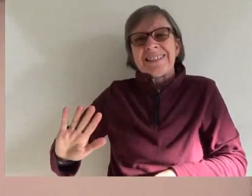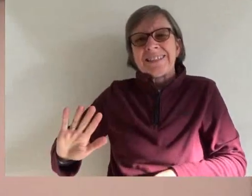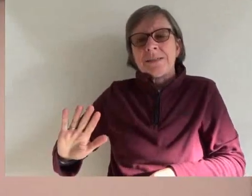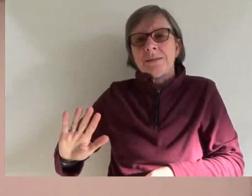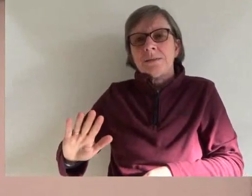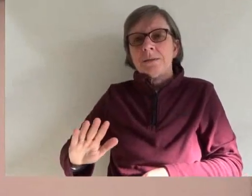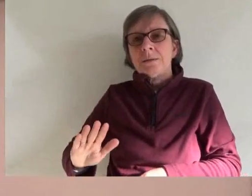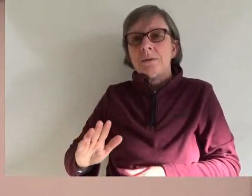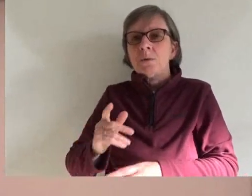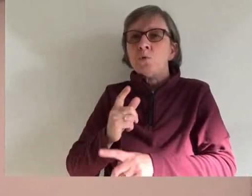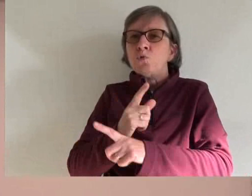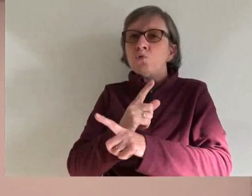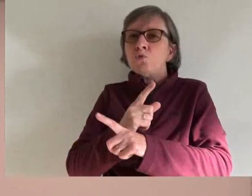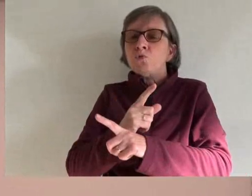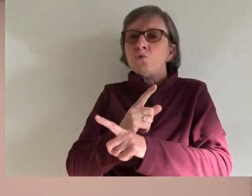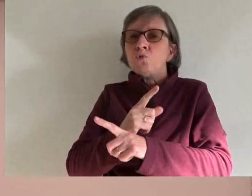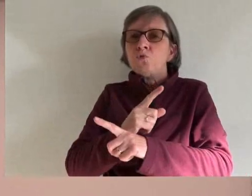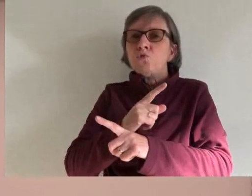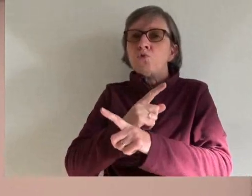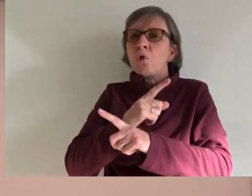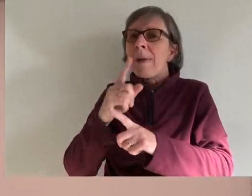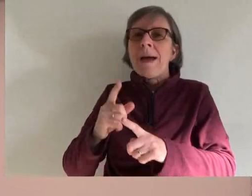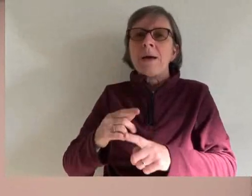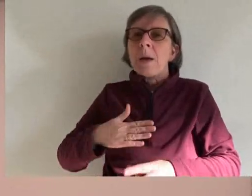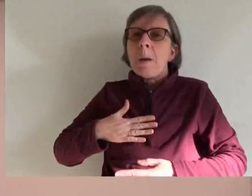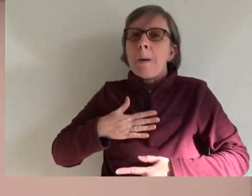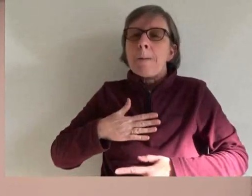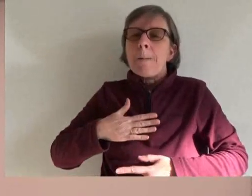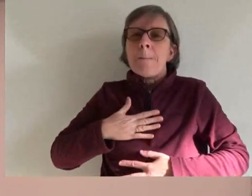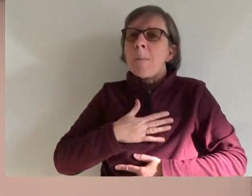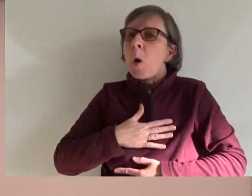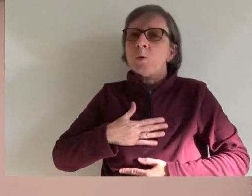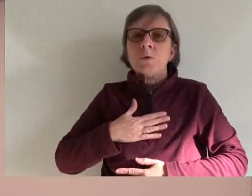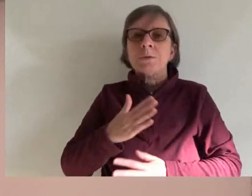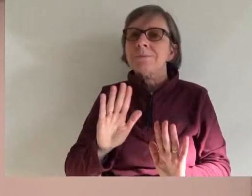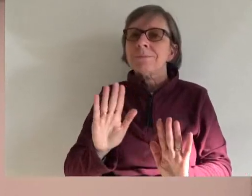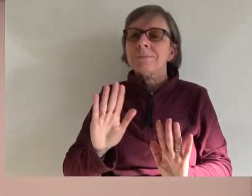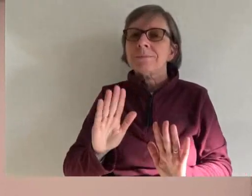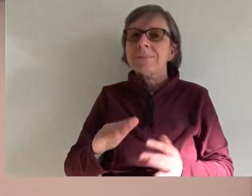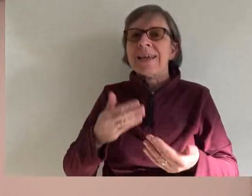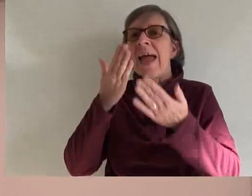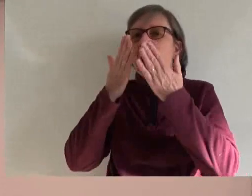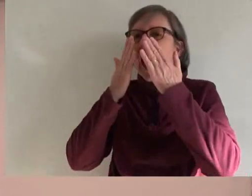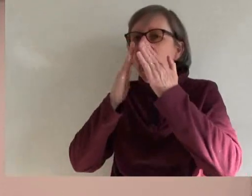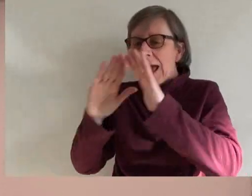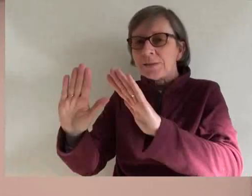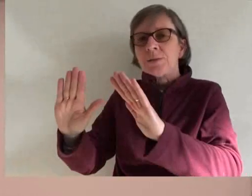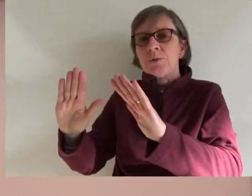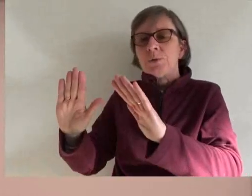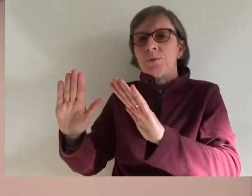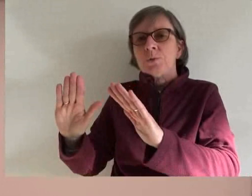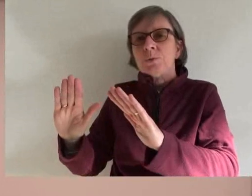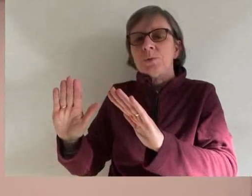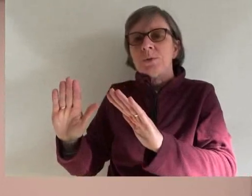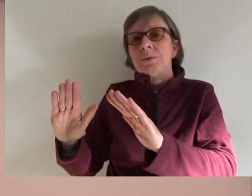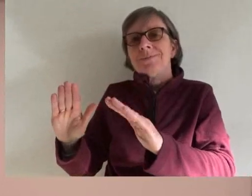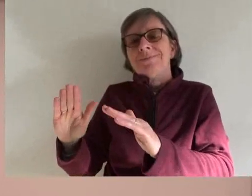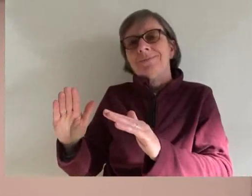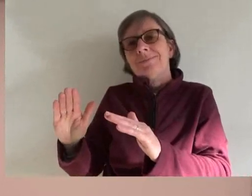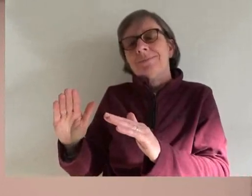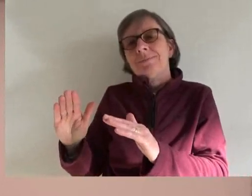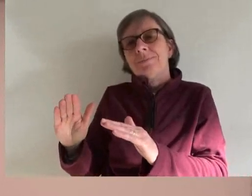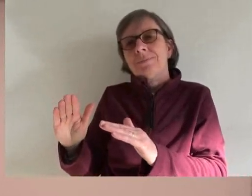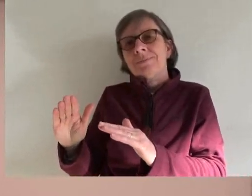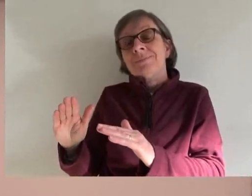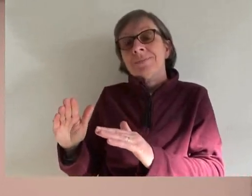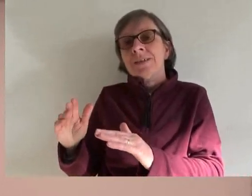talking about emotions, but attitudes. Those attitudes of hate that are expressed very often in the